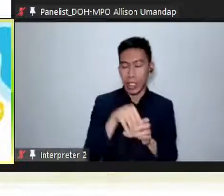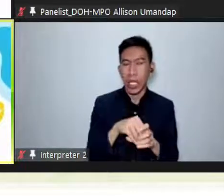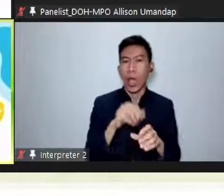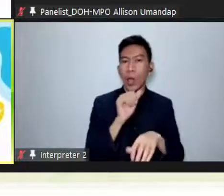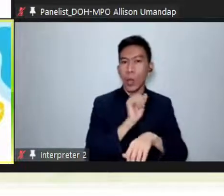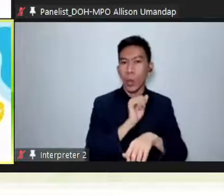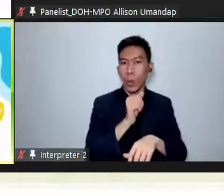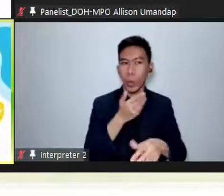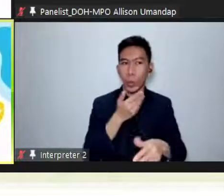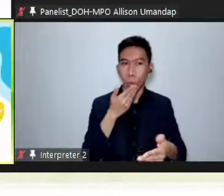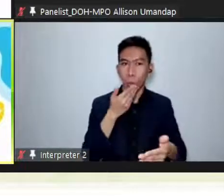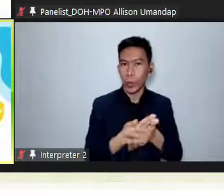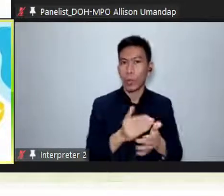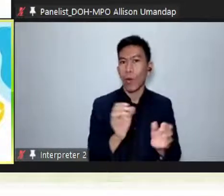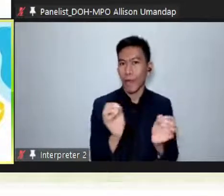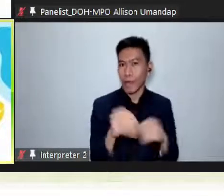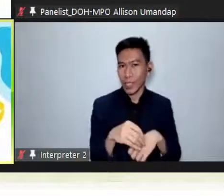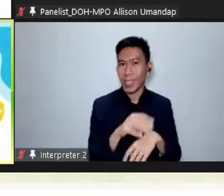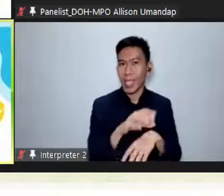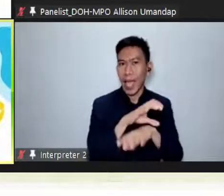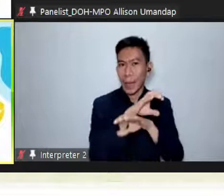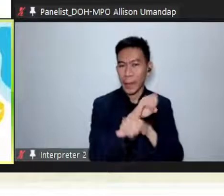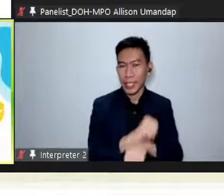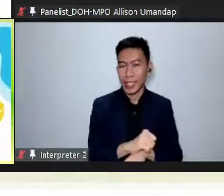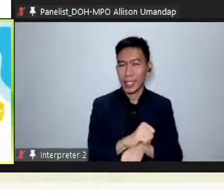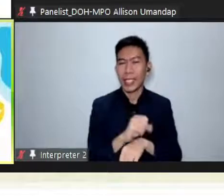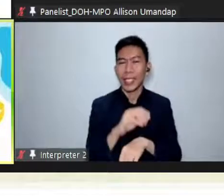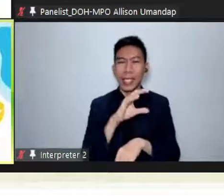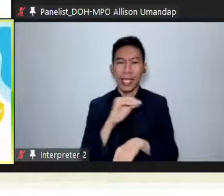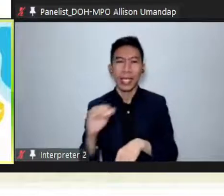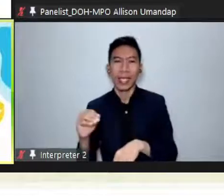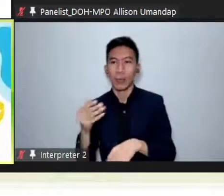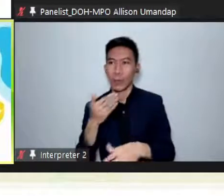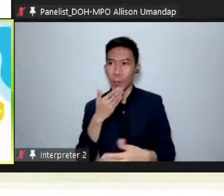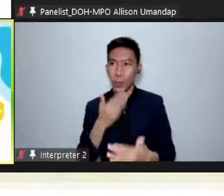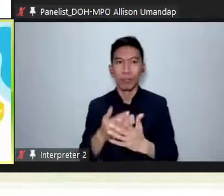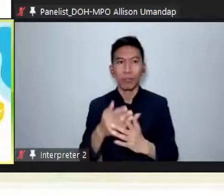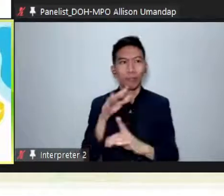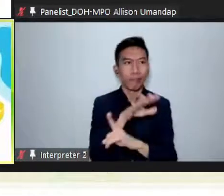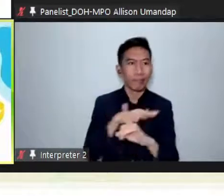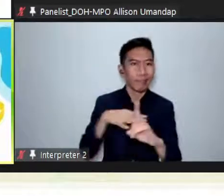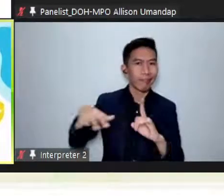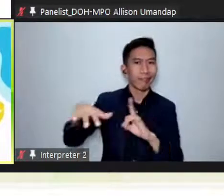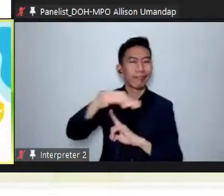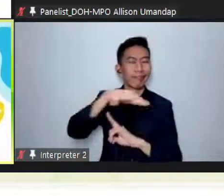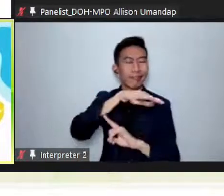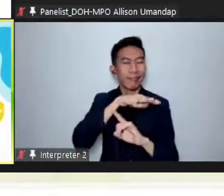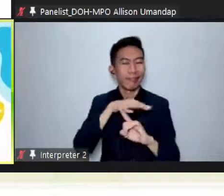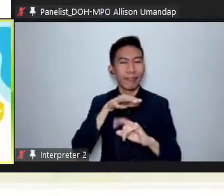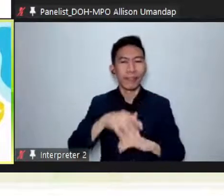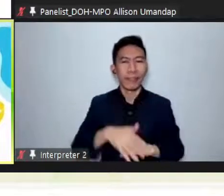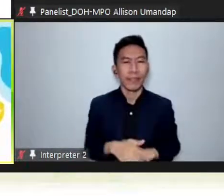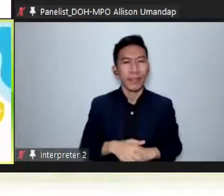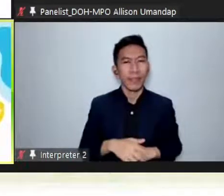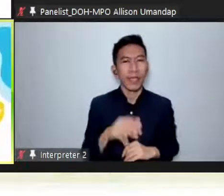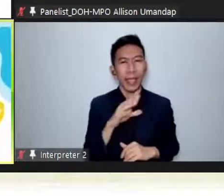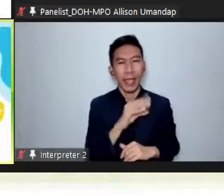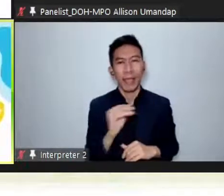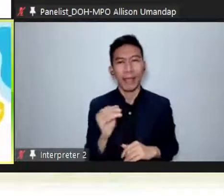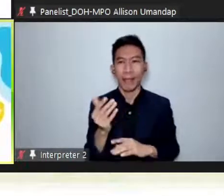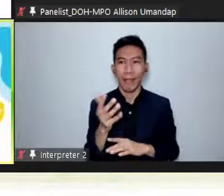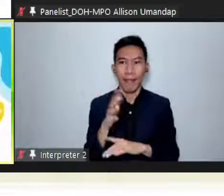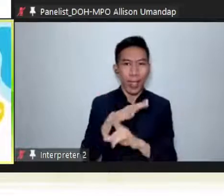workplace habits or workplace atmosphere and infrastructure, but also say an environment